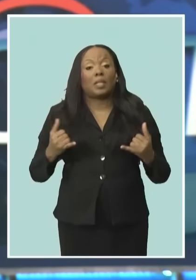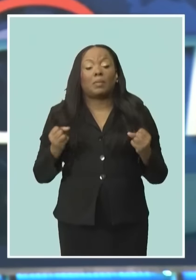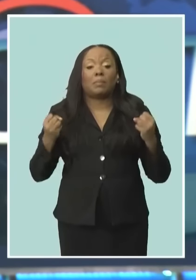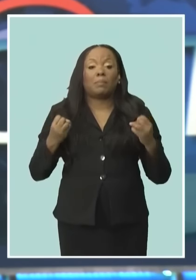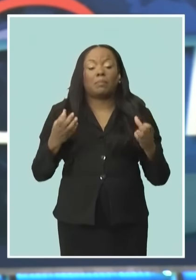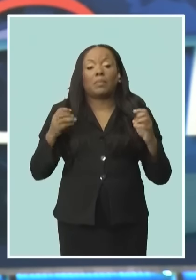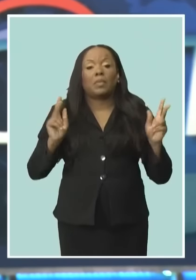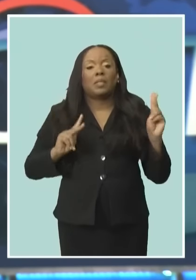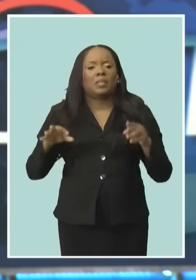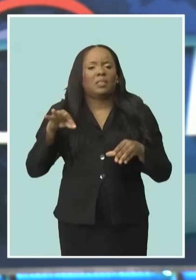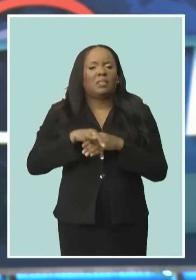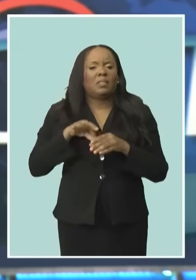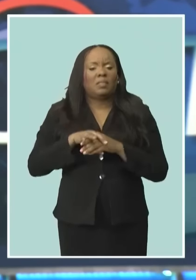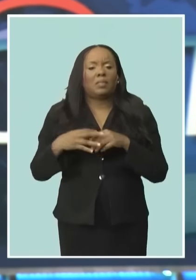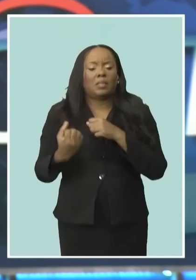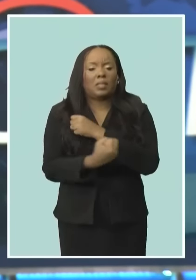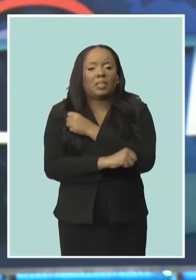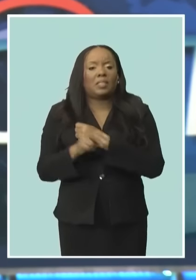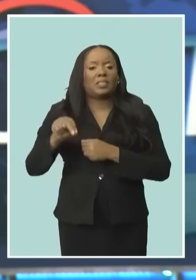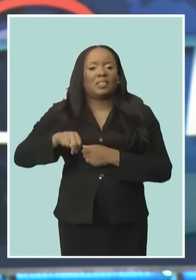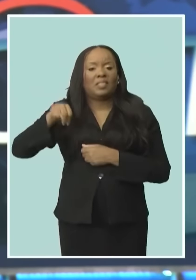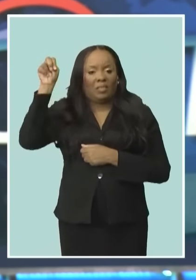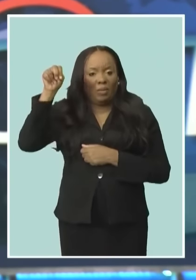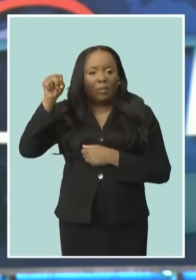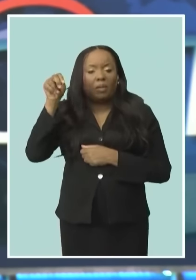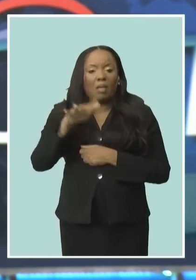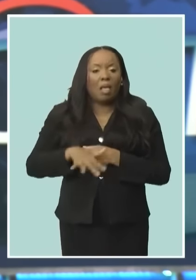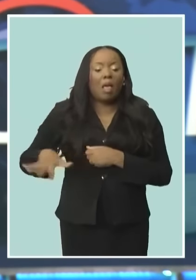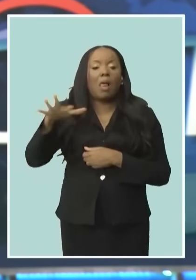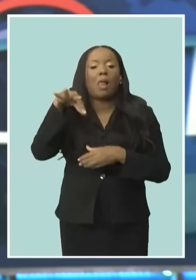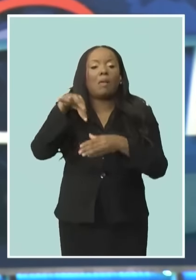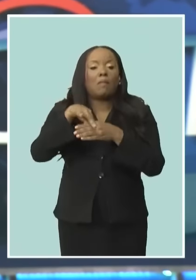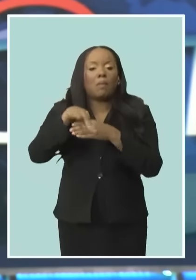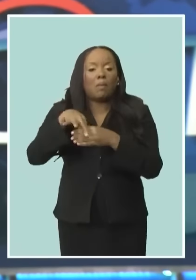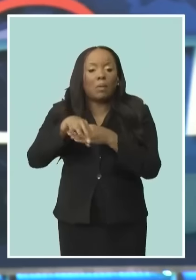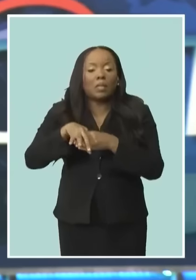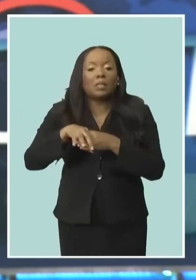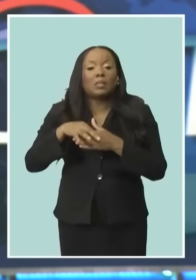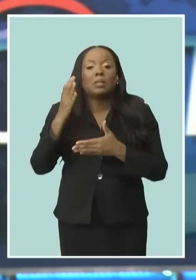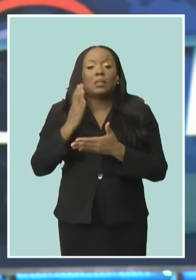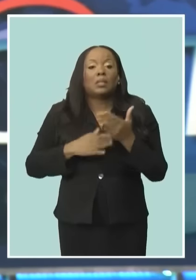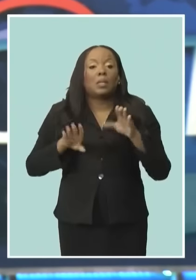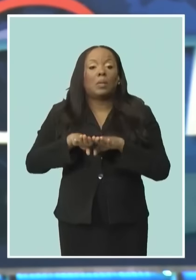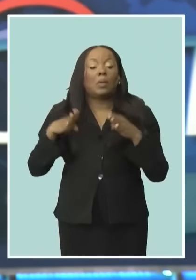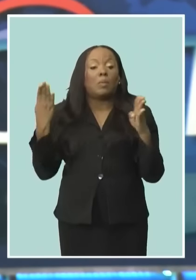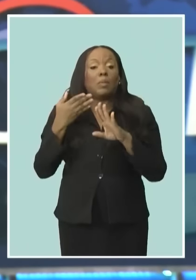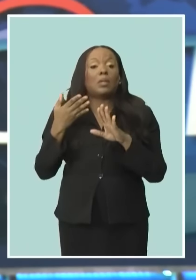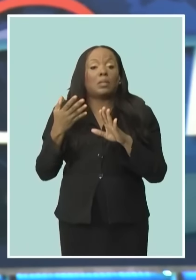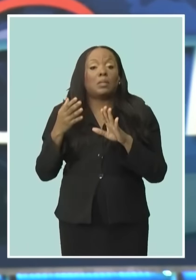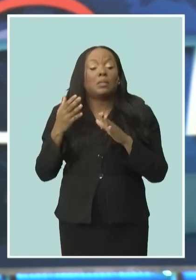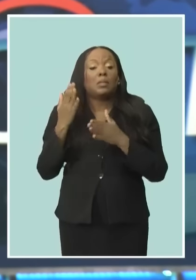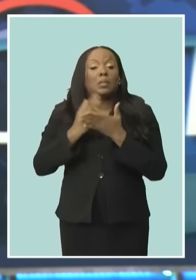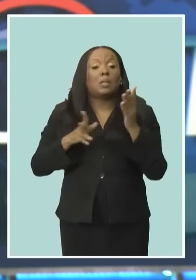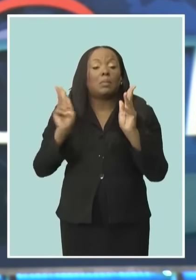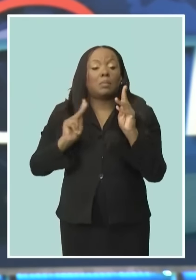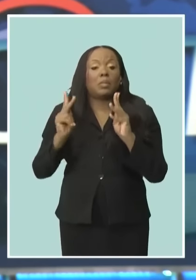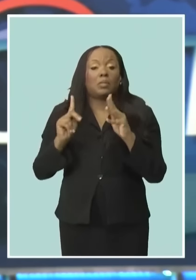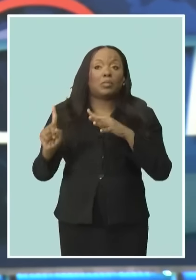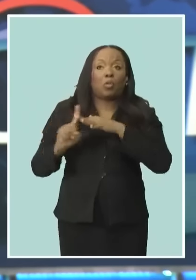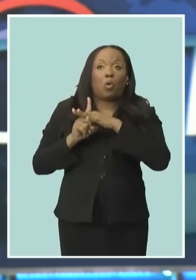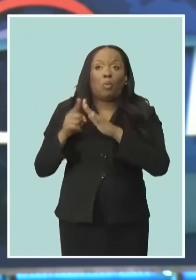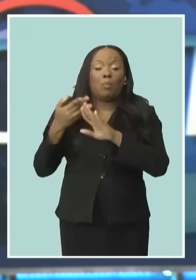in St. James North made their way to the various polling stations across the constituency, some of them even before the stations opened at 6